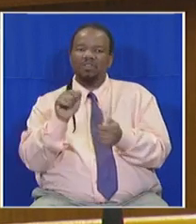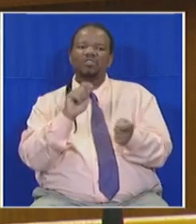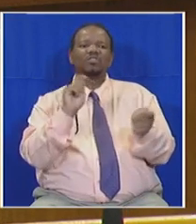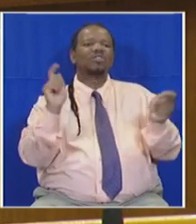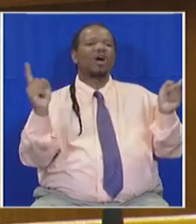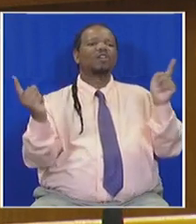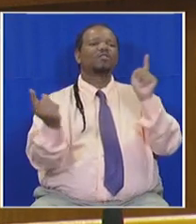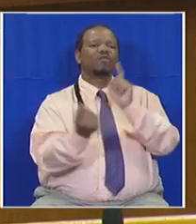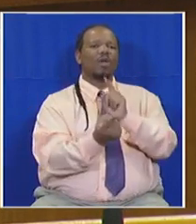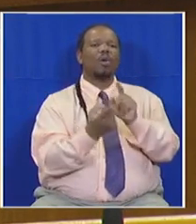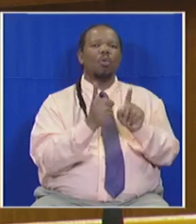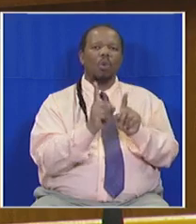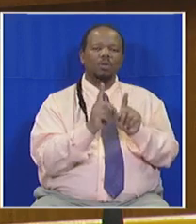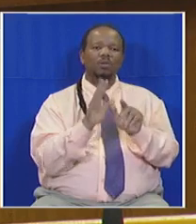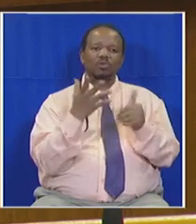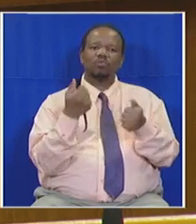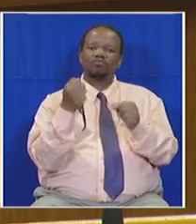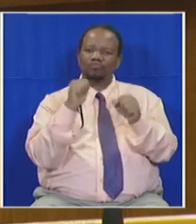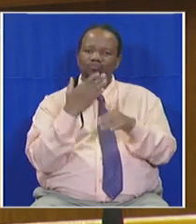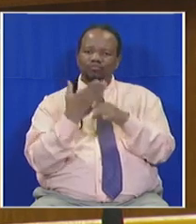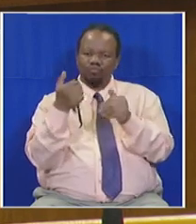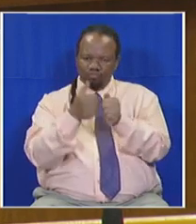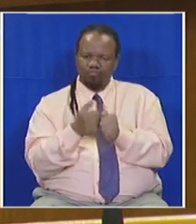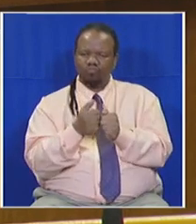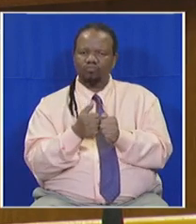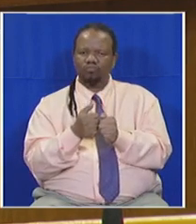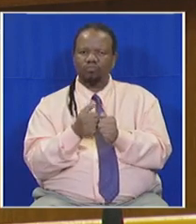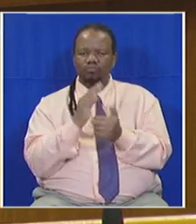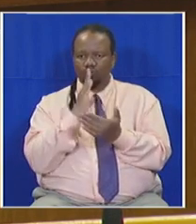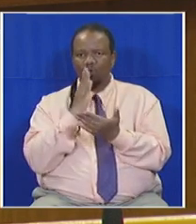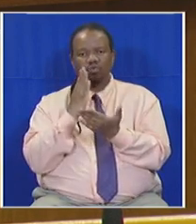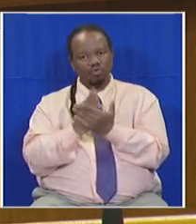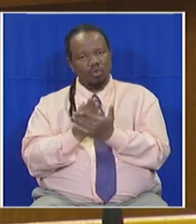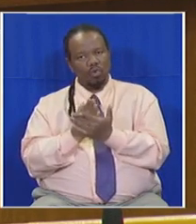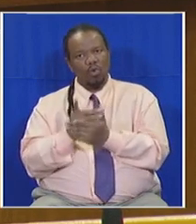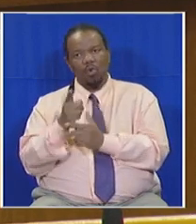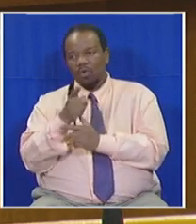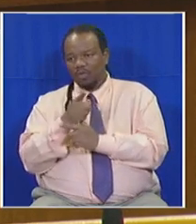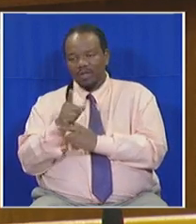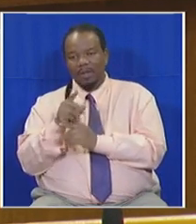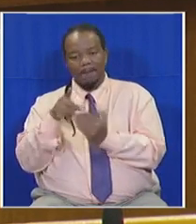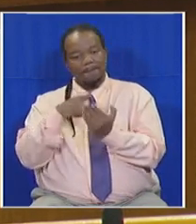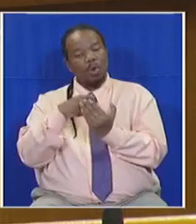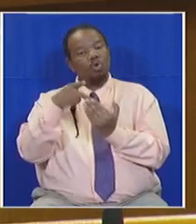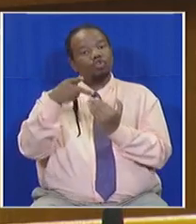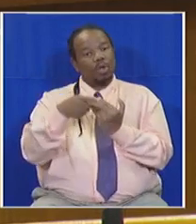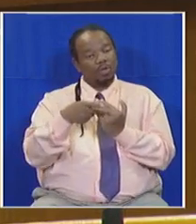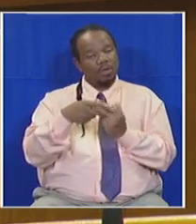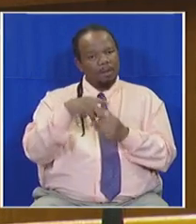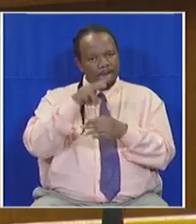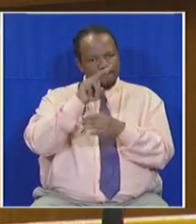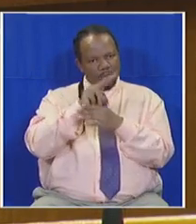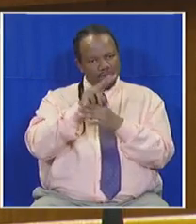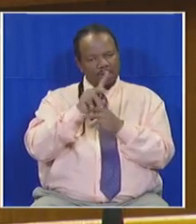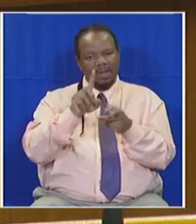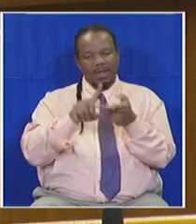foster synergy, but also to make sure that there is proper working relationship between projects monitoring and technical